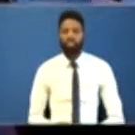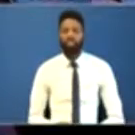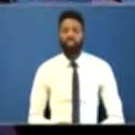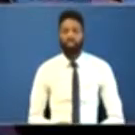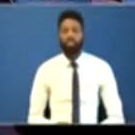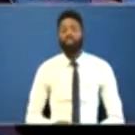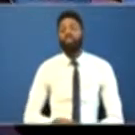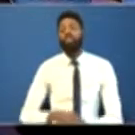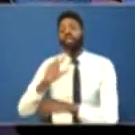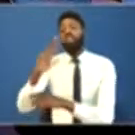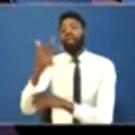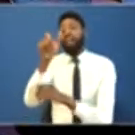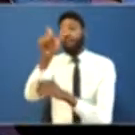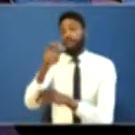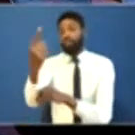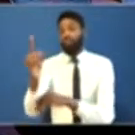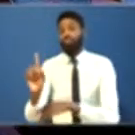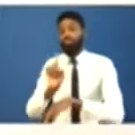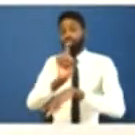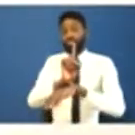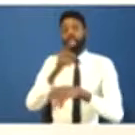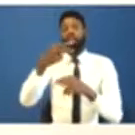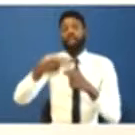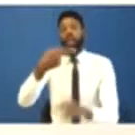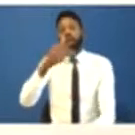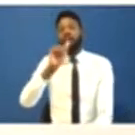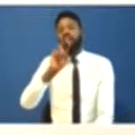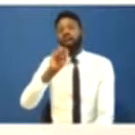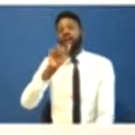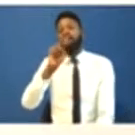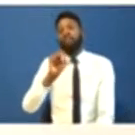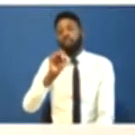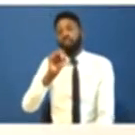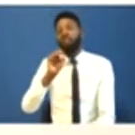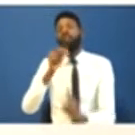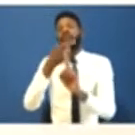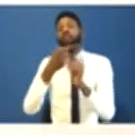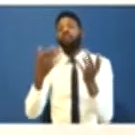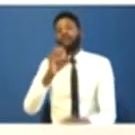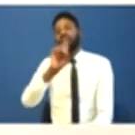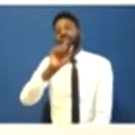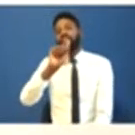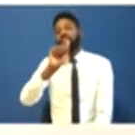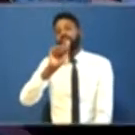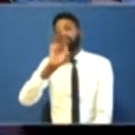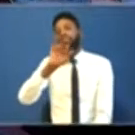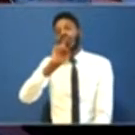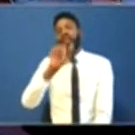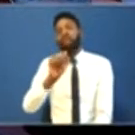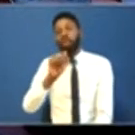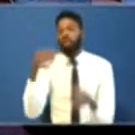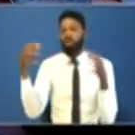the third candidate for this debate is harman sin grewal of the safina party